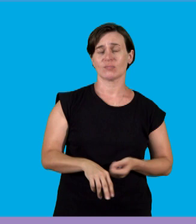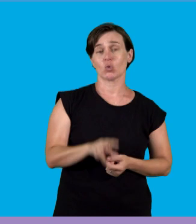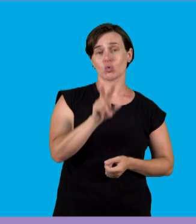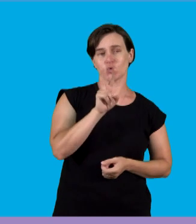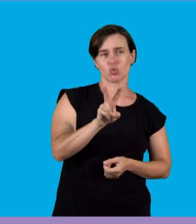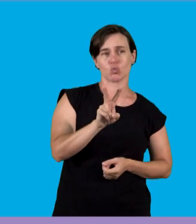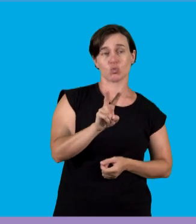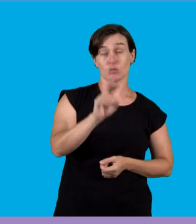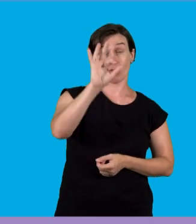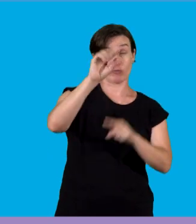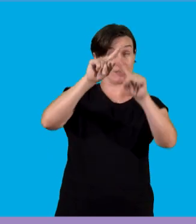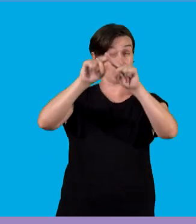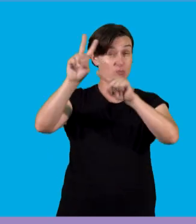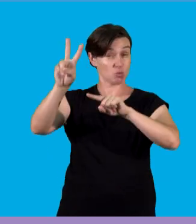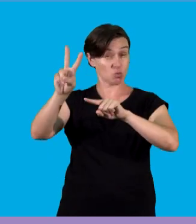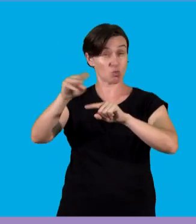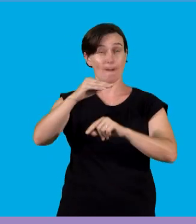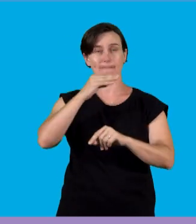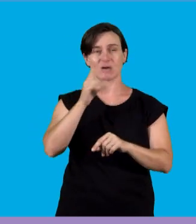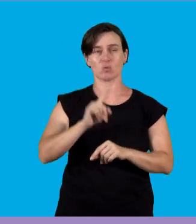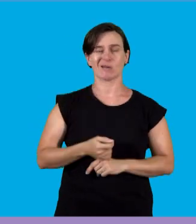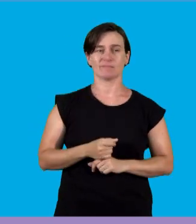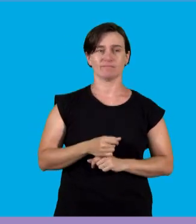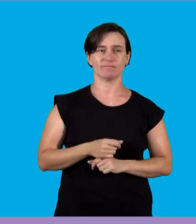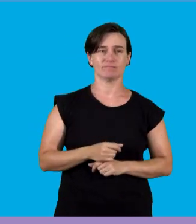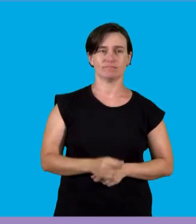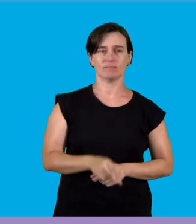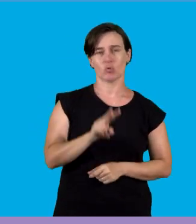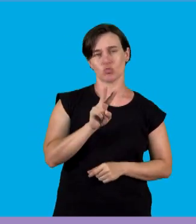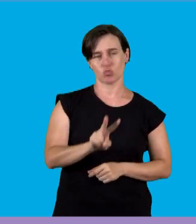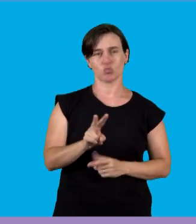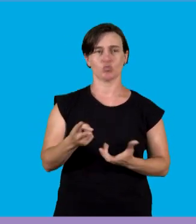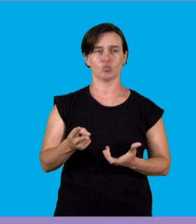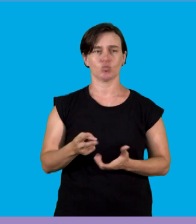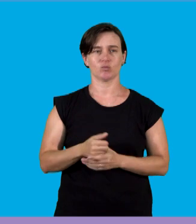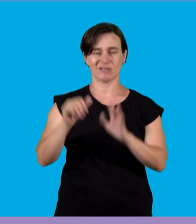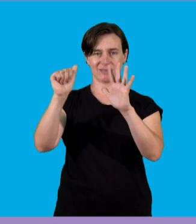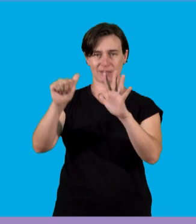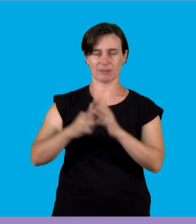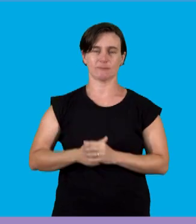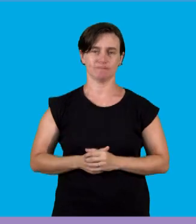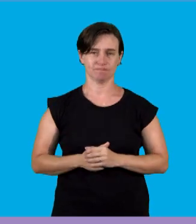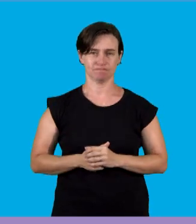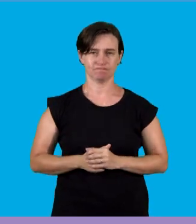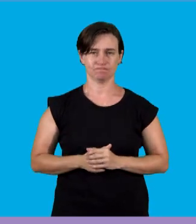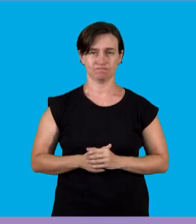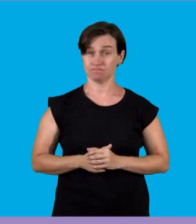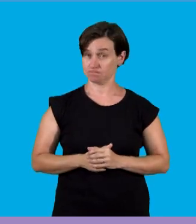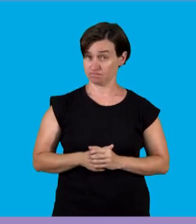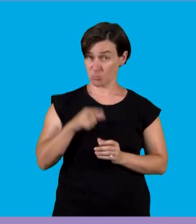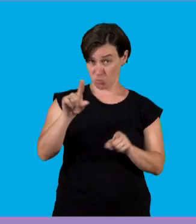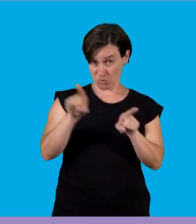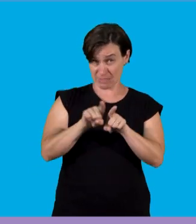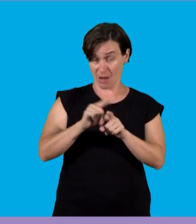2 exponent 3 times 2, and that is going to give us 2 exponent